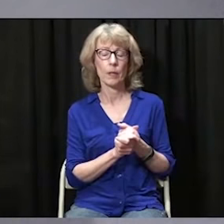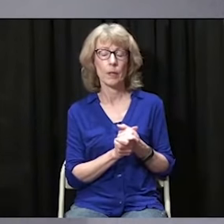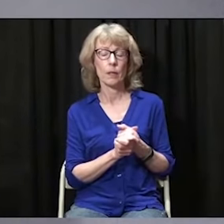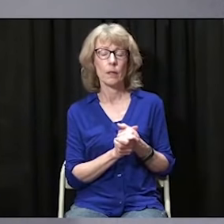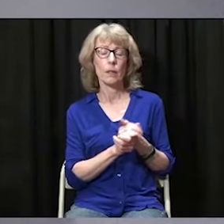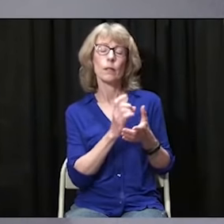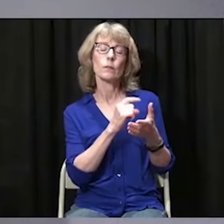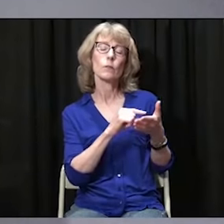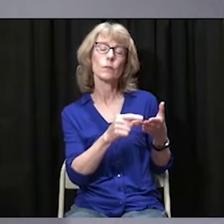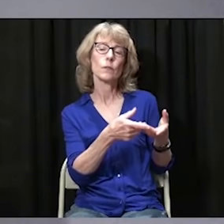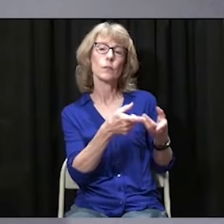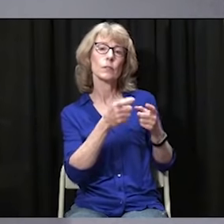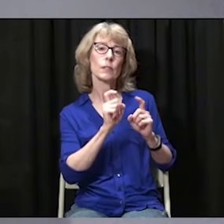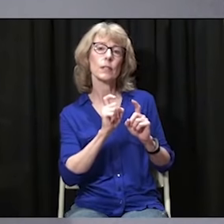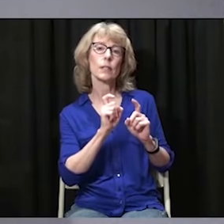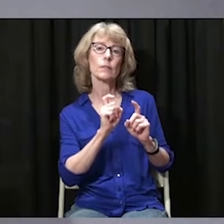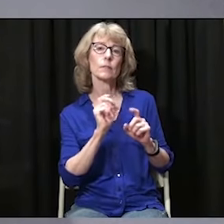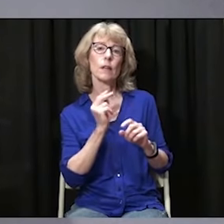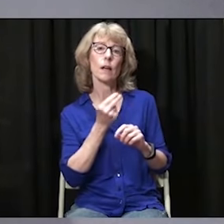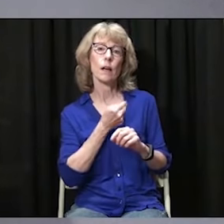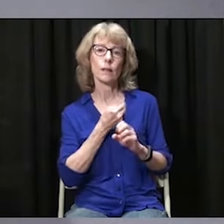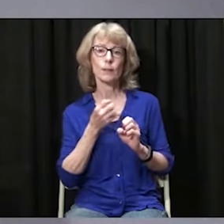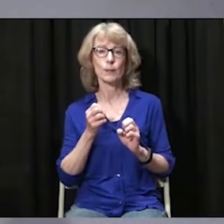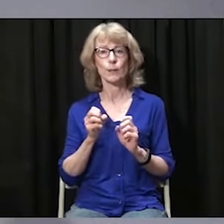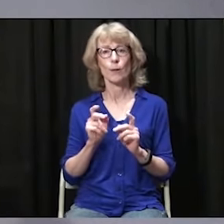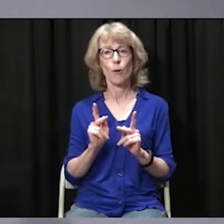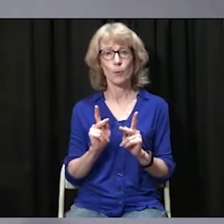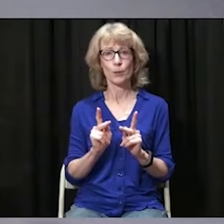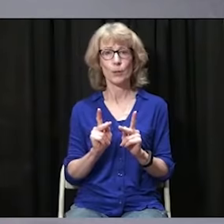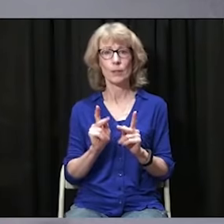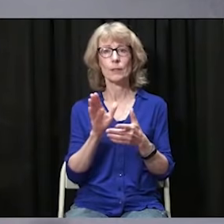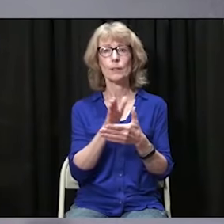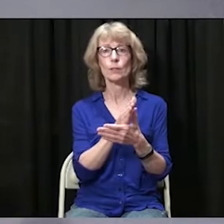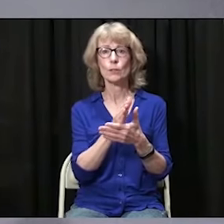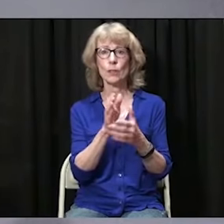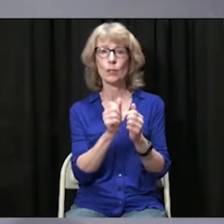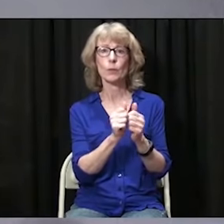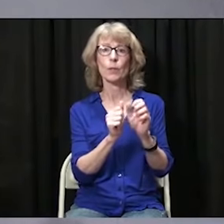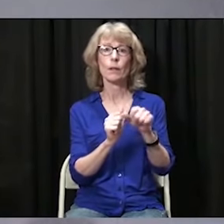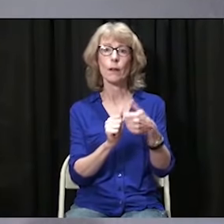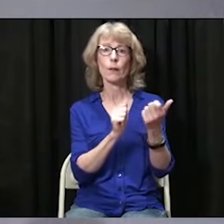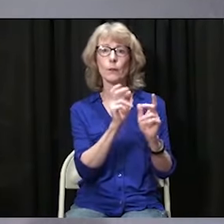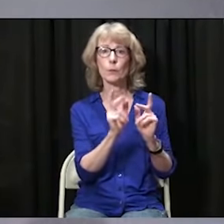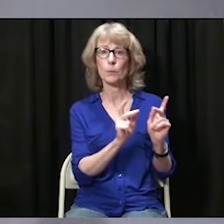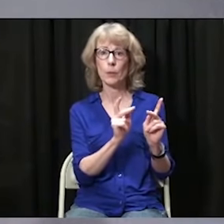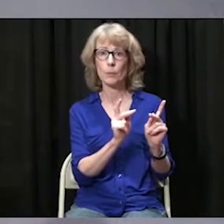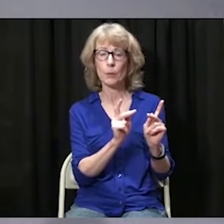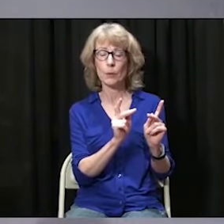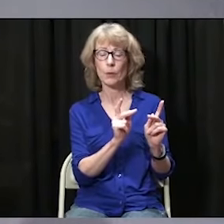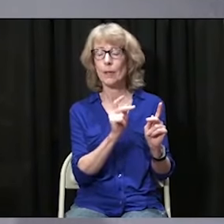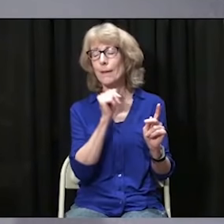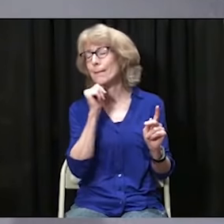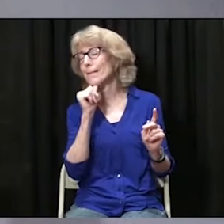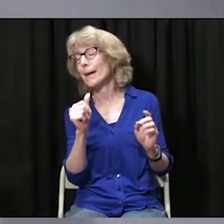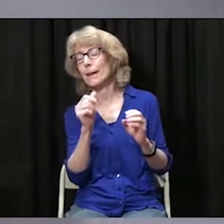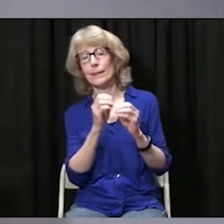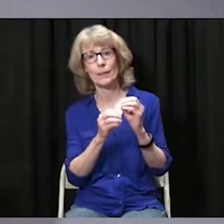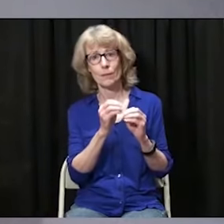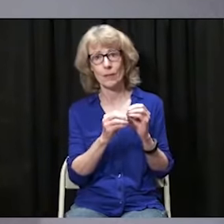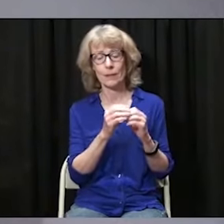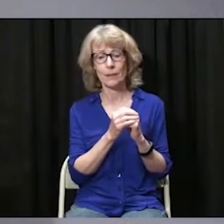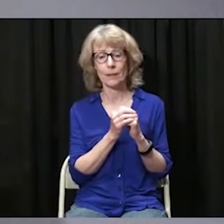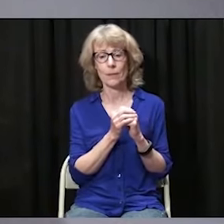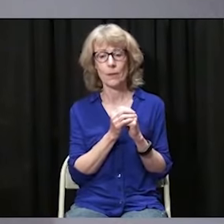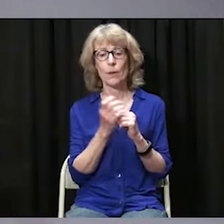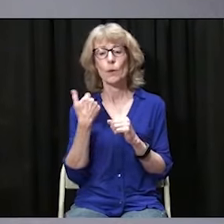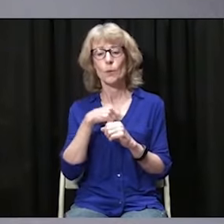into the world of people who suffer and be okay that we can't make it go away. They need someone in their corner. I'll never forget